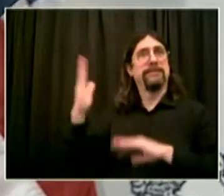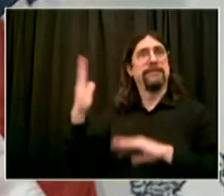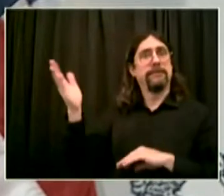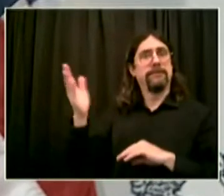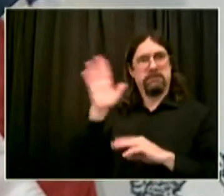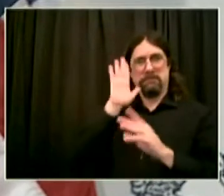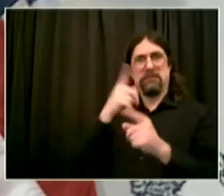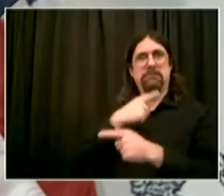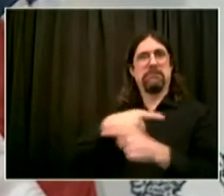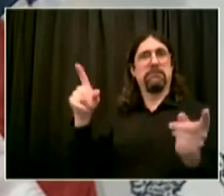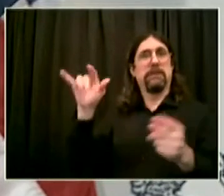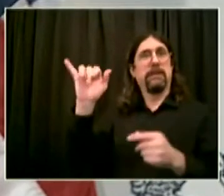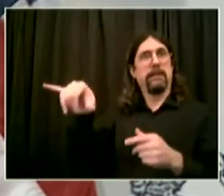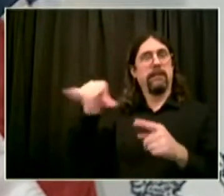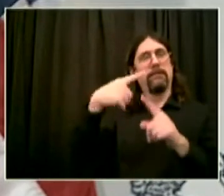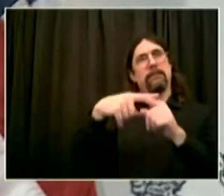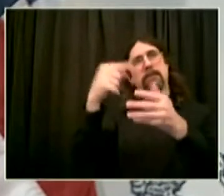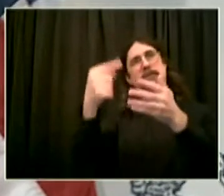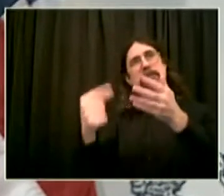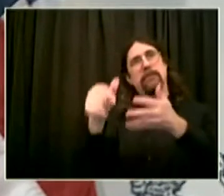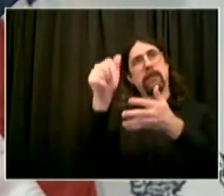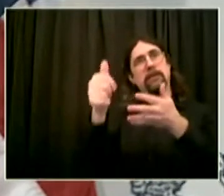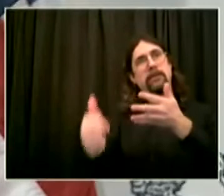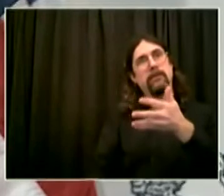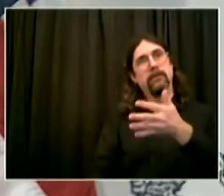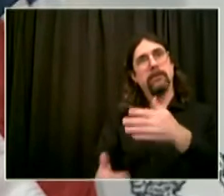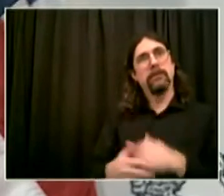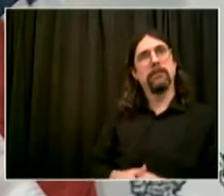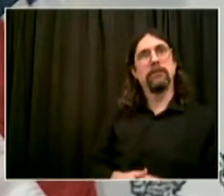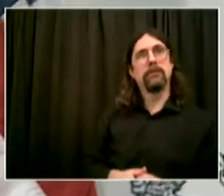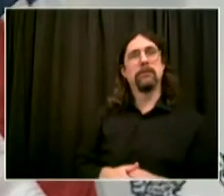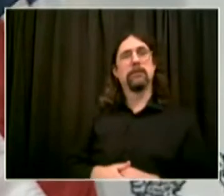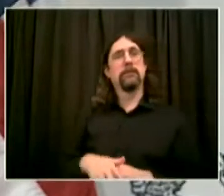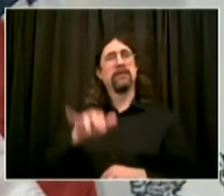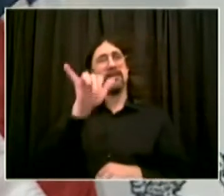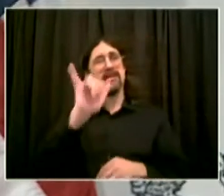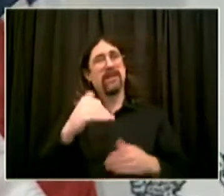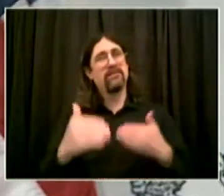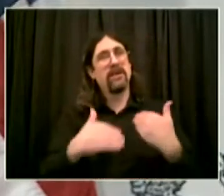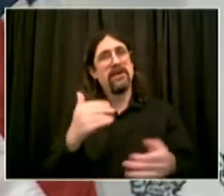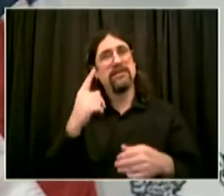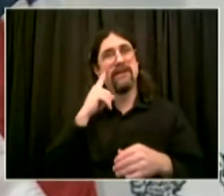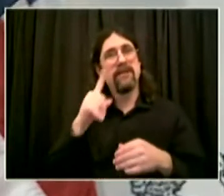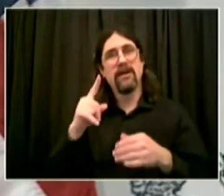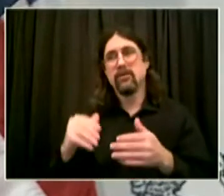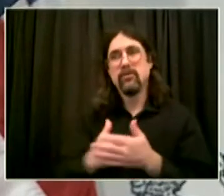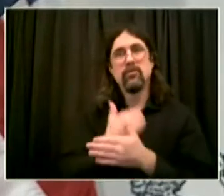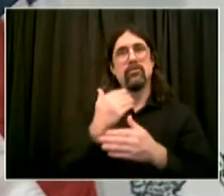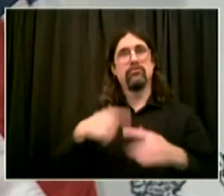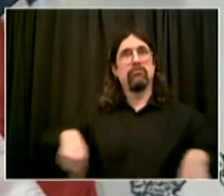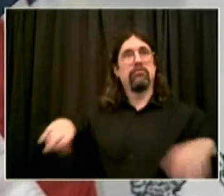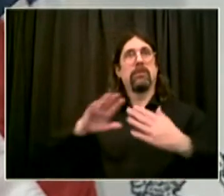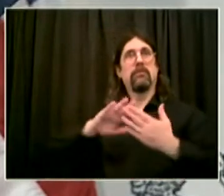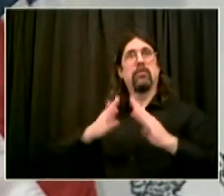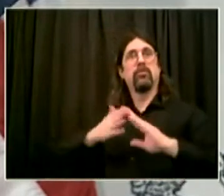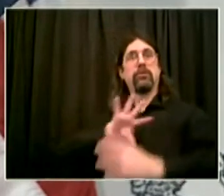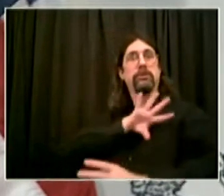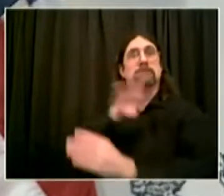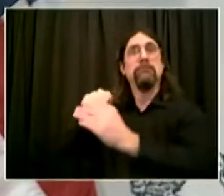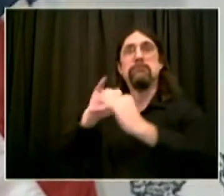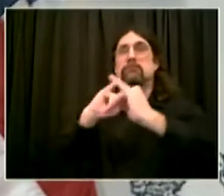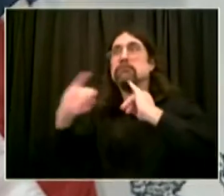making in the weeks ahead and the months ahead for precinct commanders during the year 2021. This will be the process that will be activated right